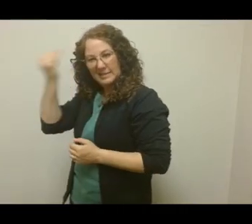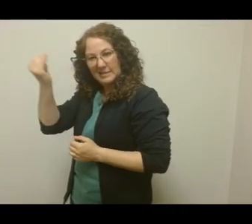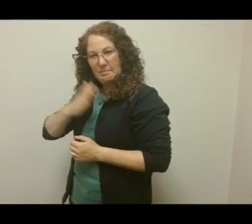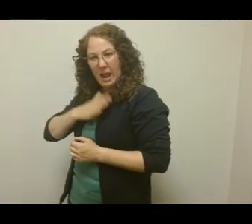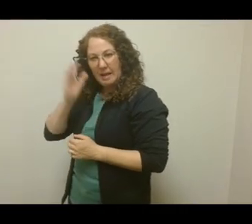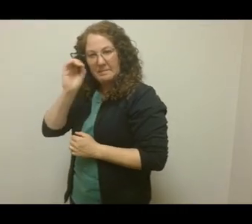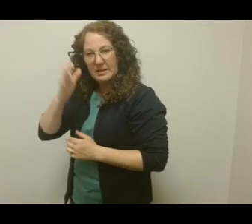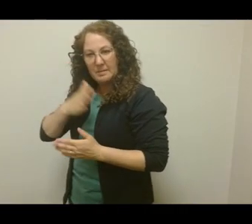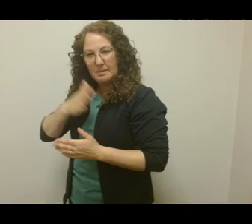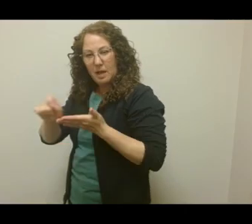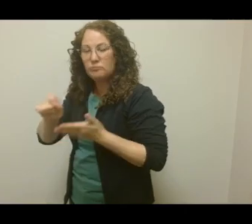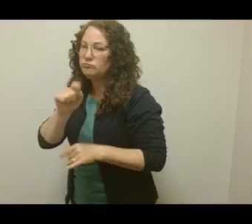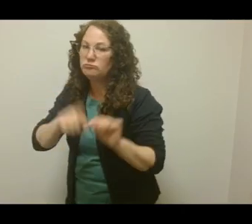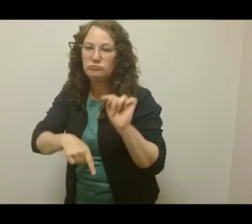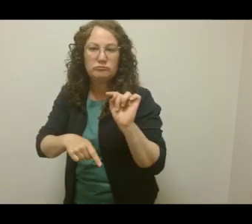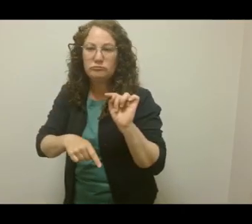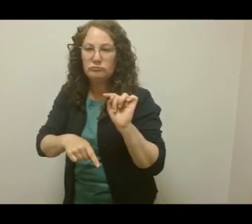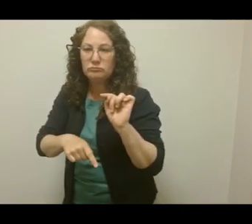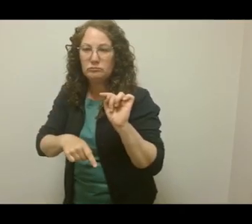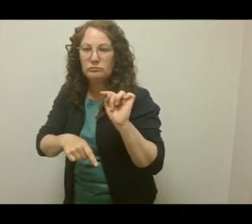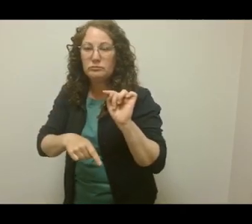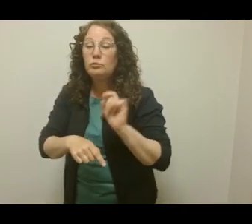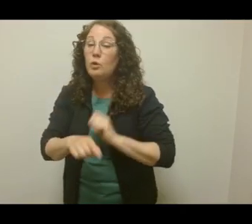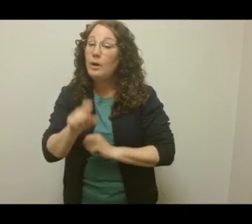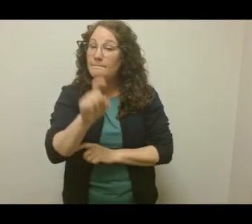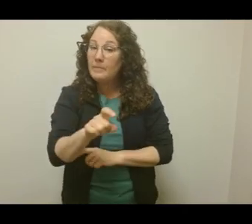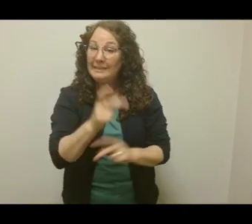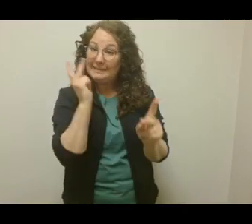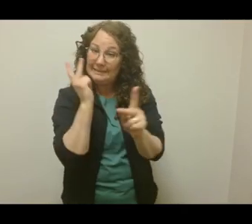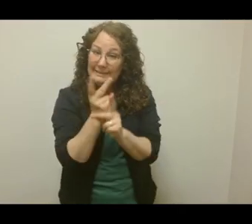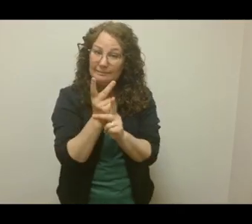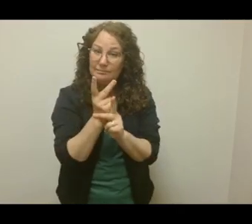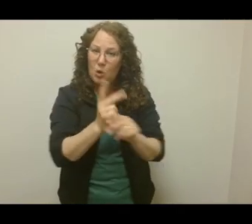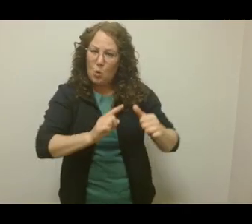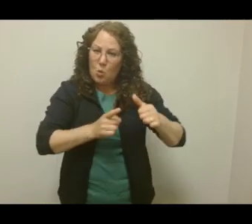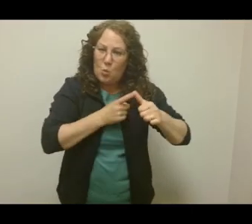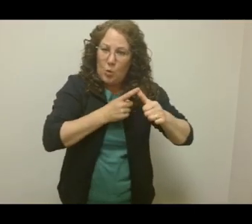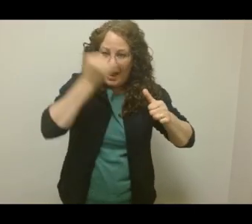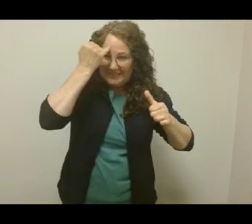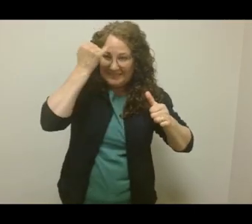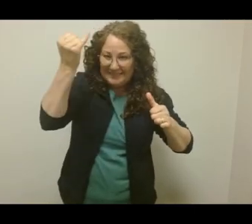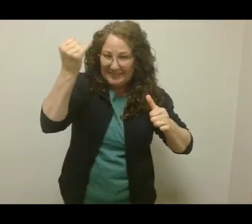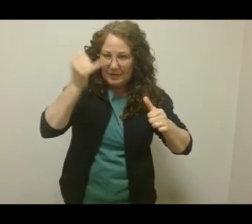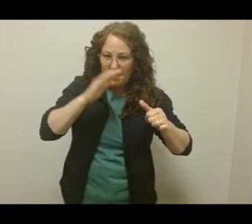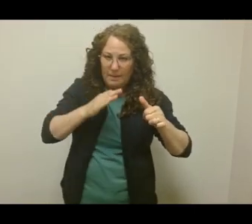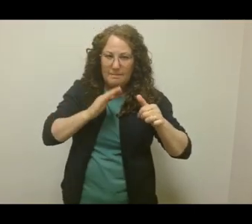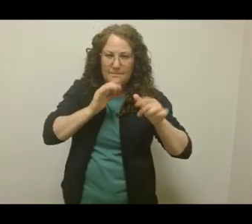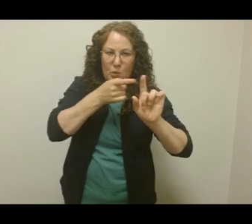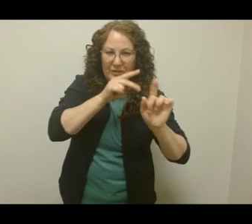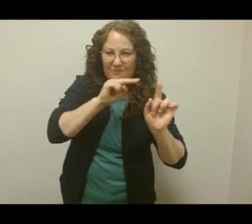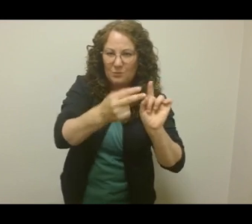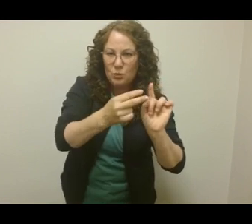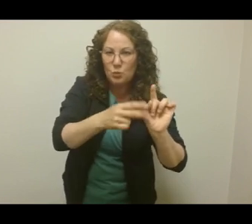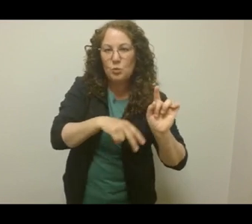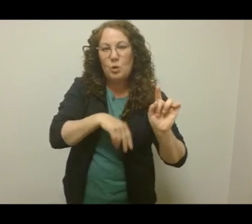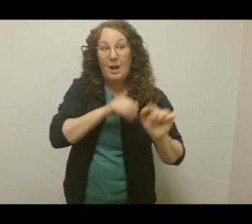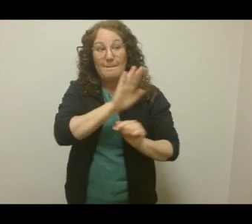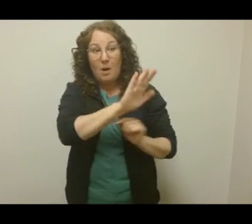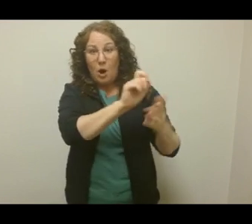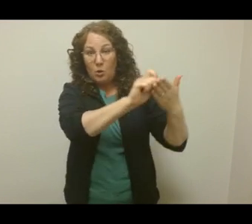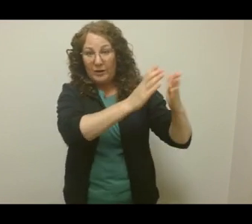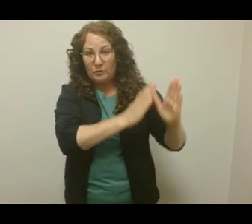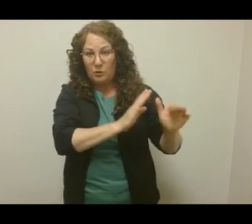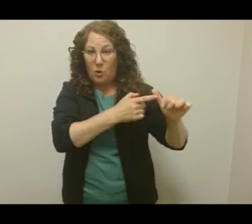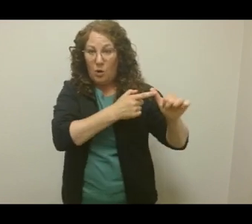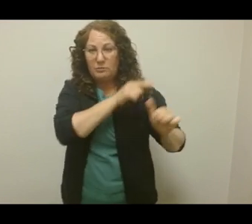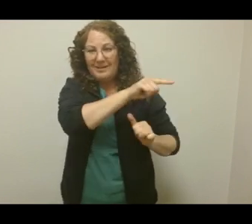writing assignment. We must retain the original idea or point of view of the author of the original